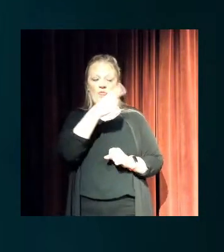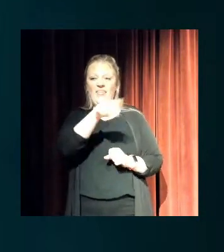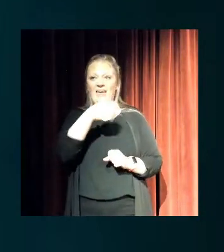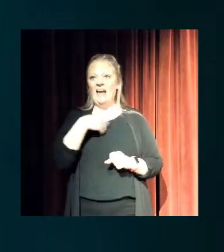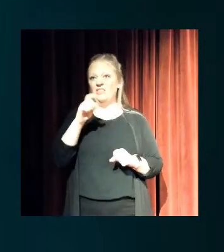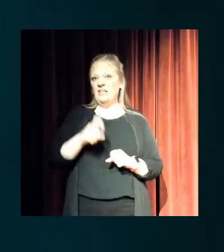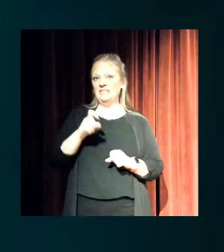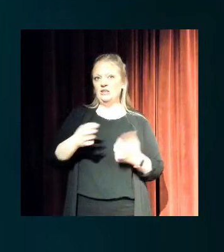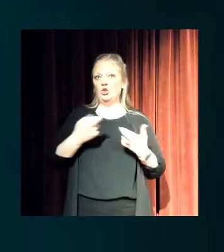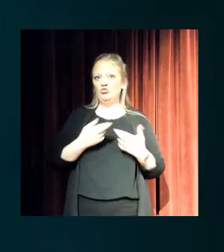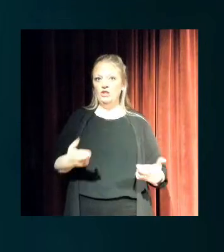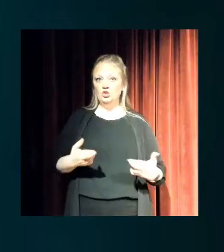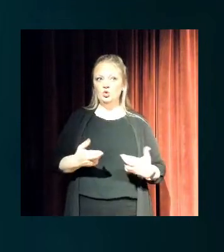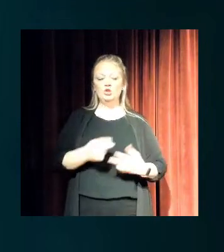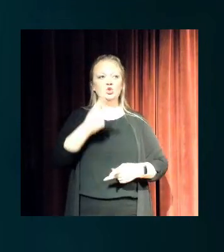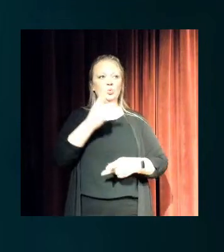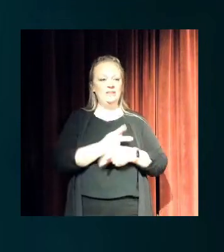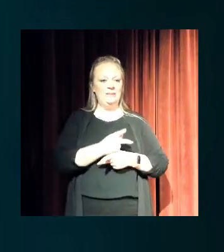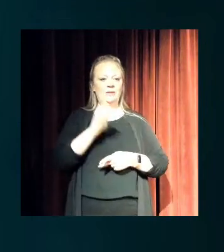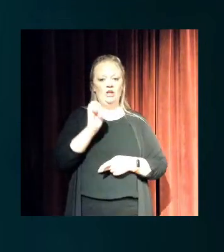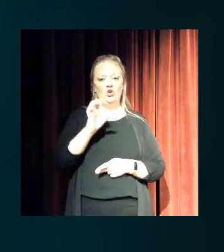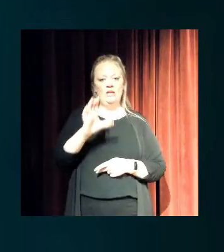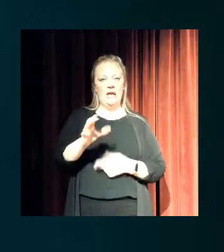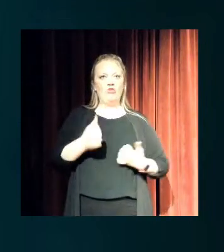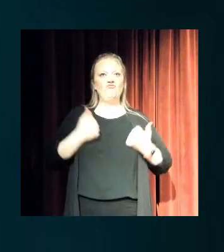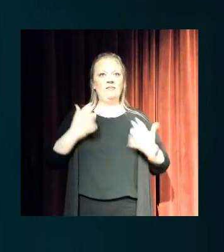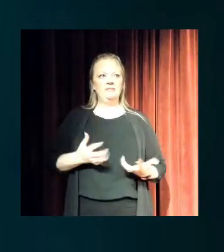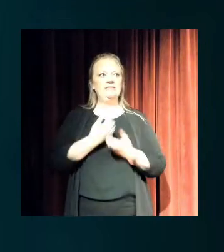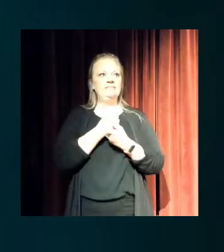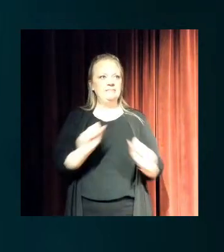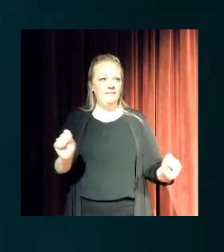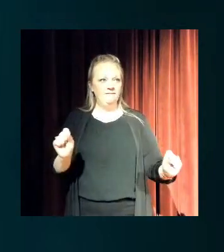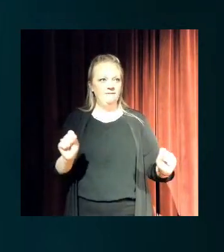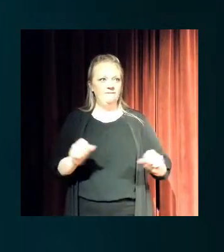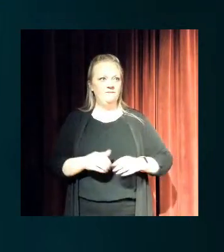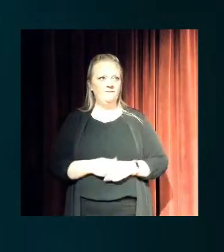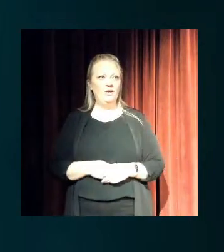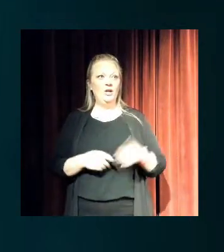necessary resources to keep Erie County residents safe.